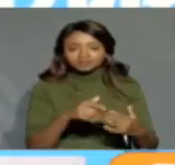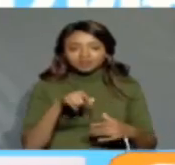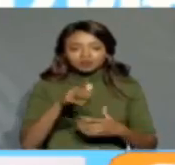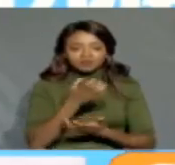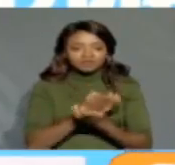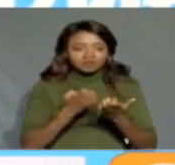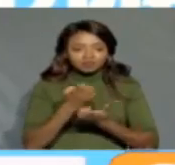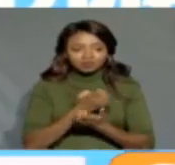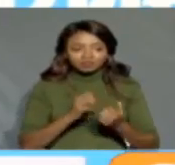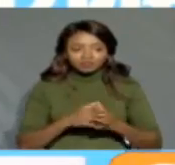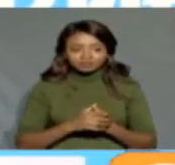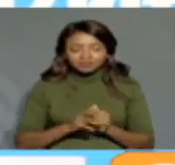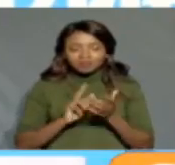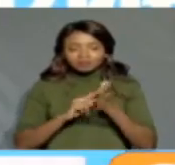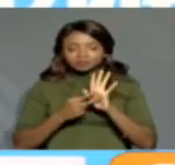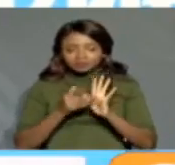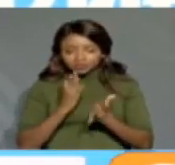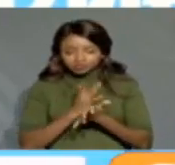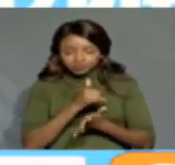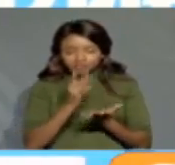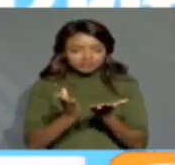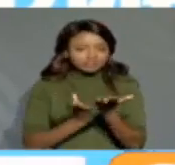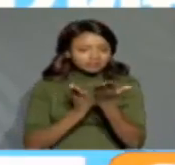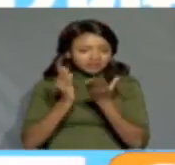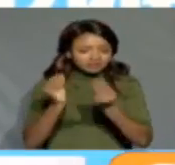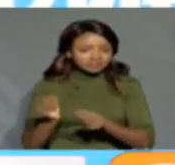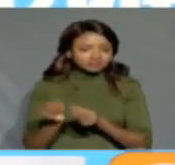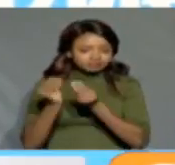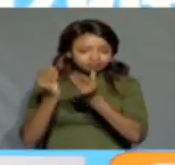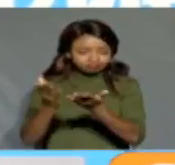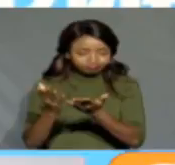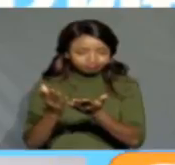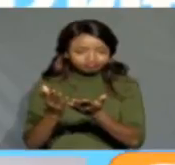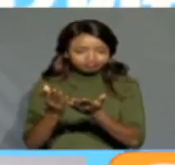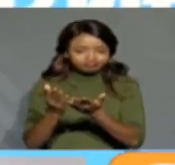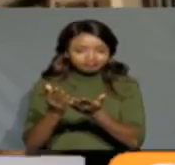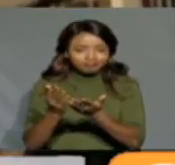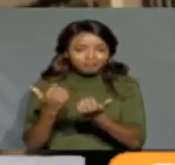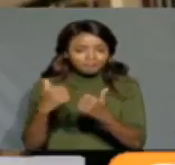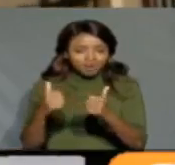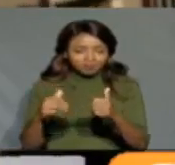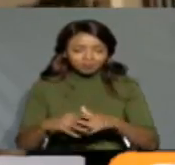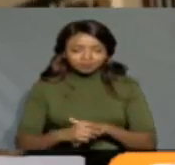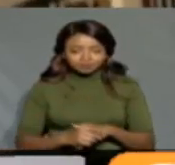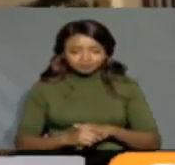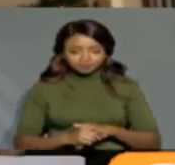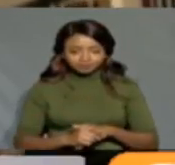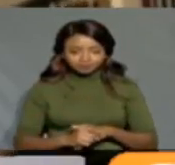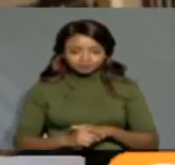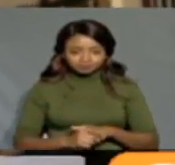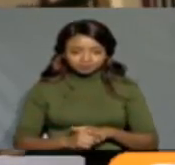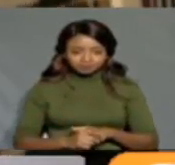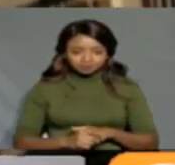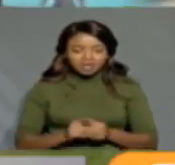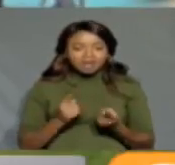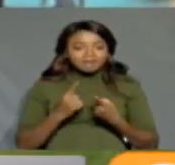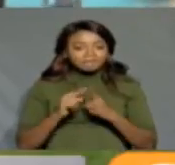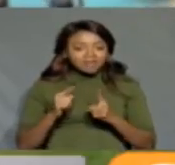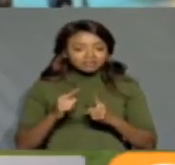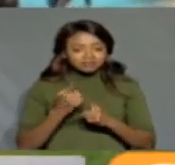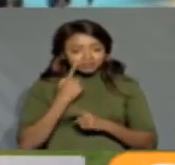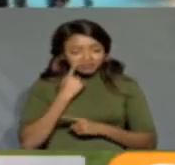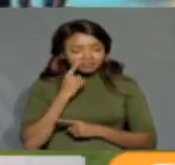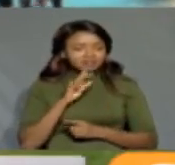economy. That is a service that our asset management business has not been providing. According to industry players, the real